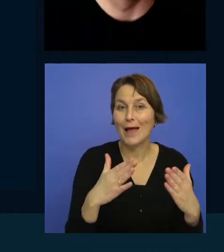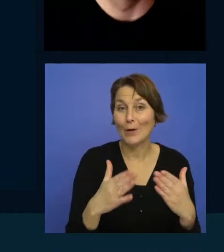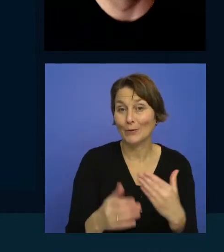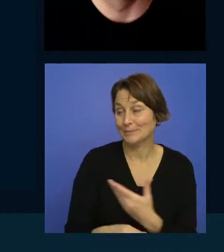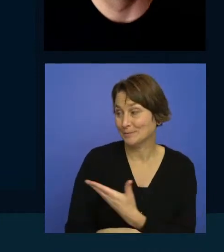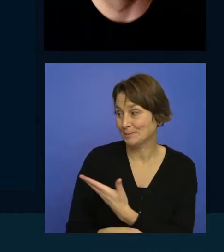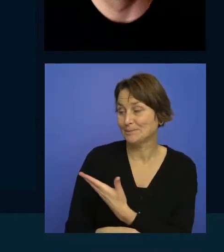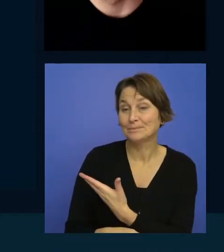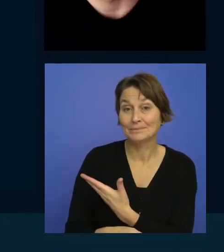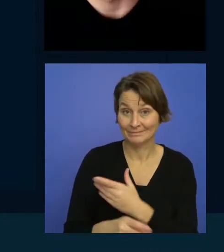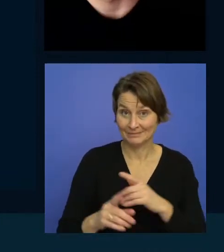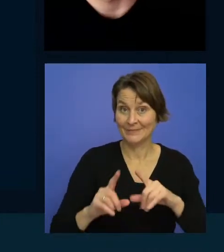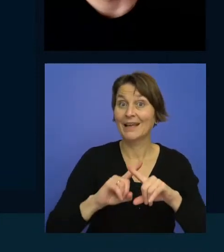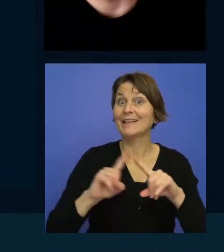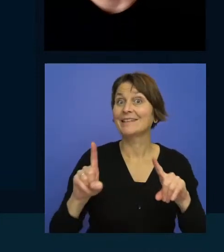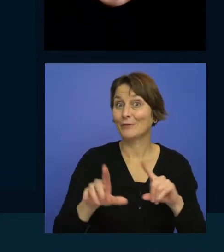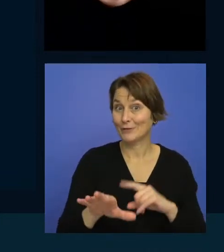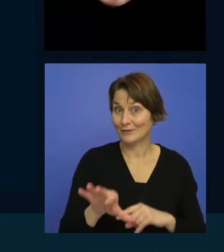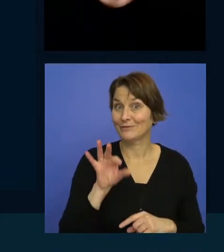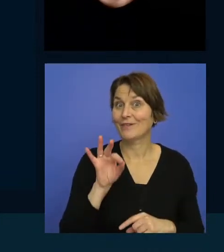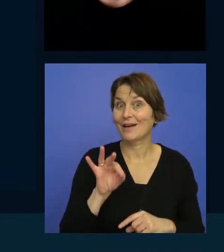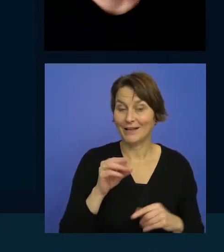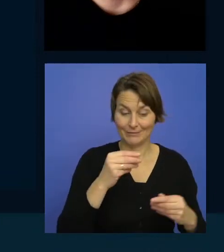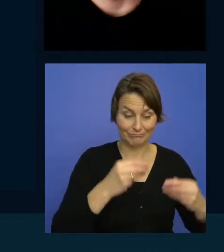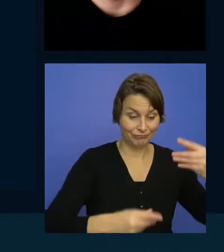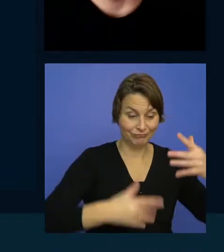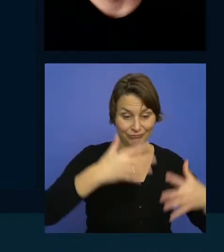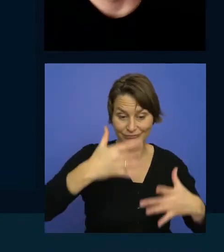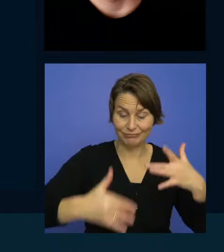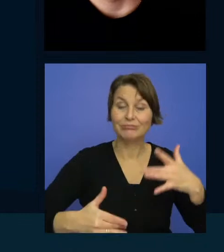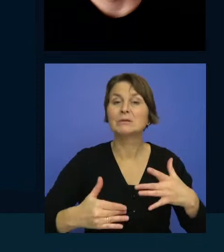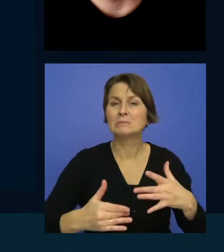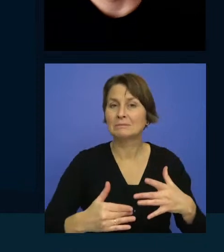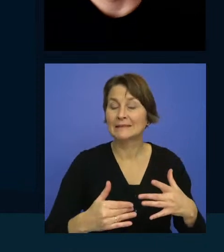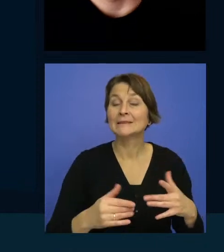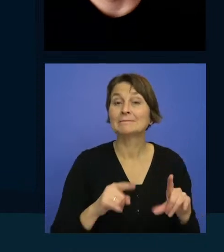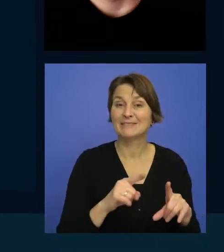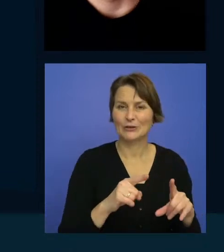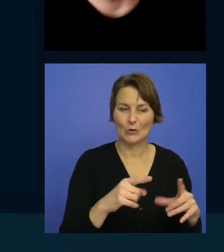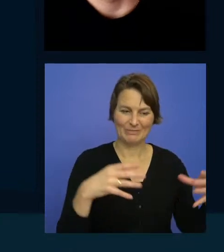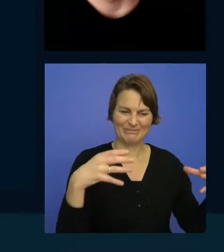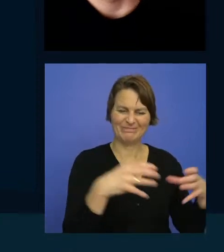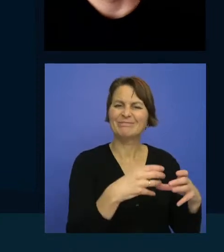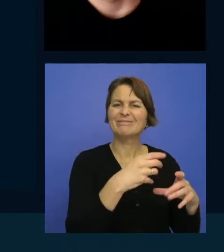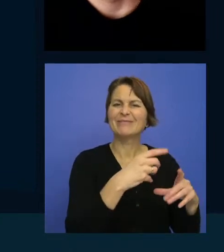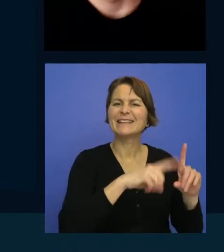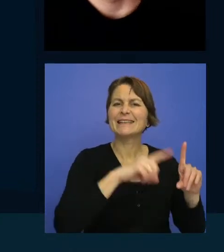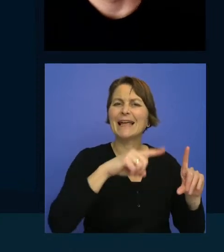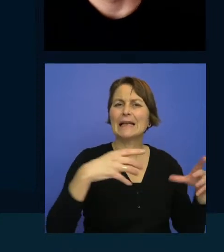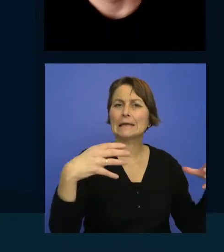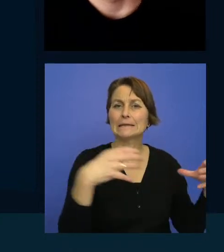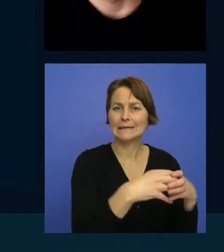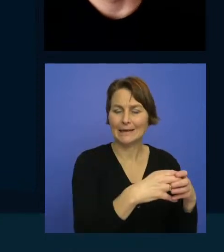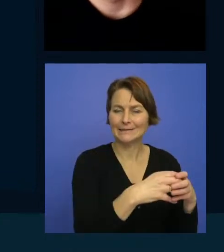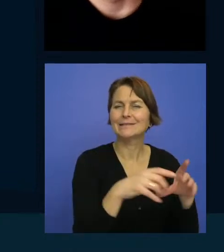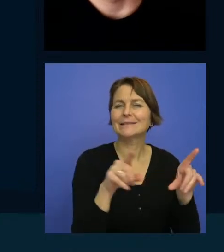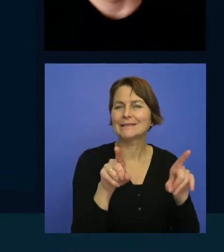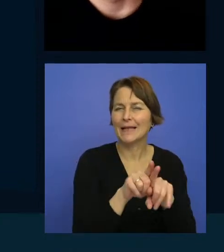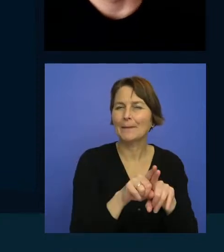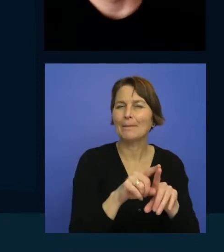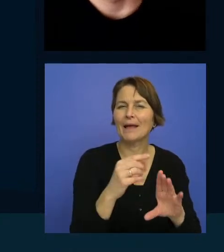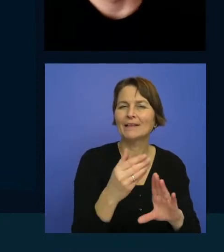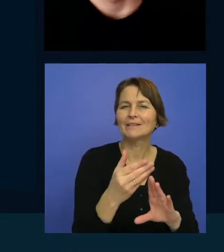different result. We aren't able to reconstruct a data set that's consistent with the differentially